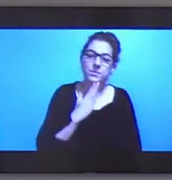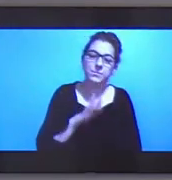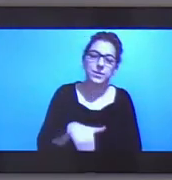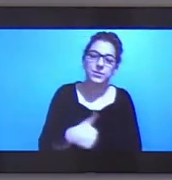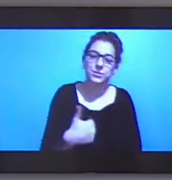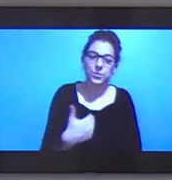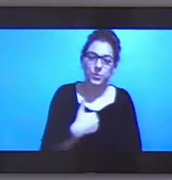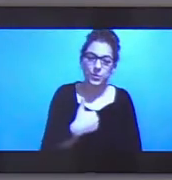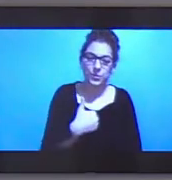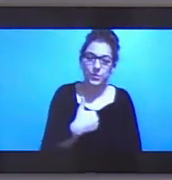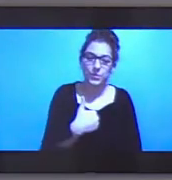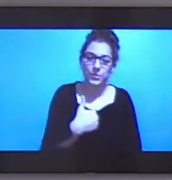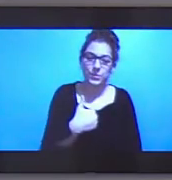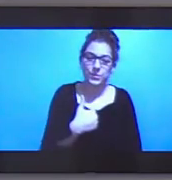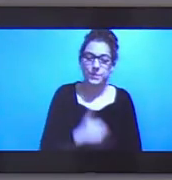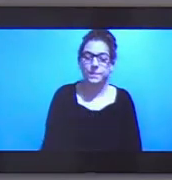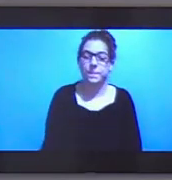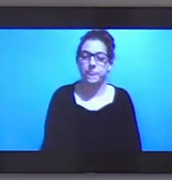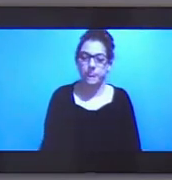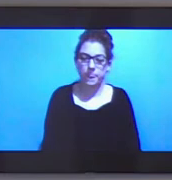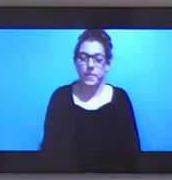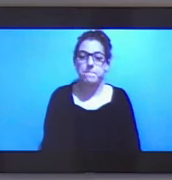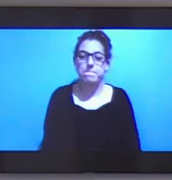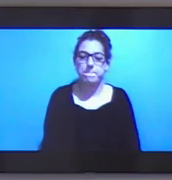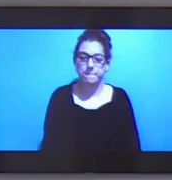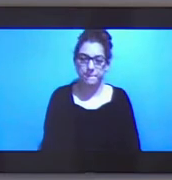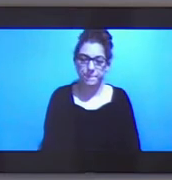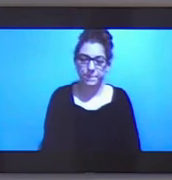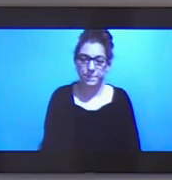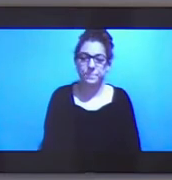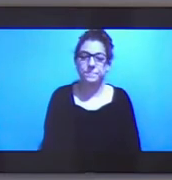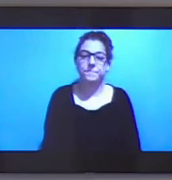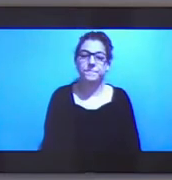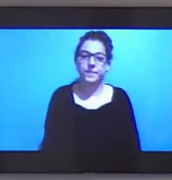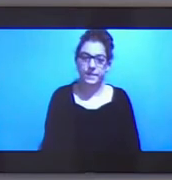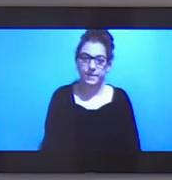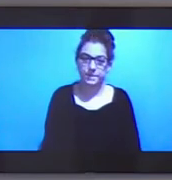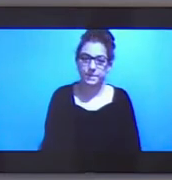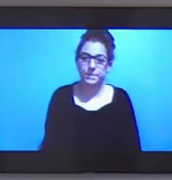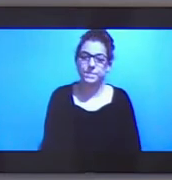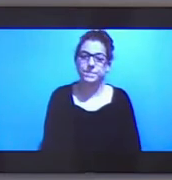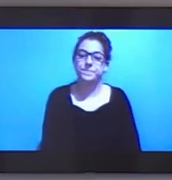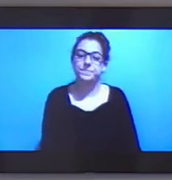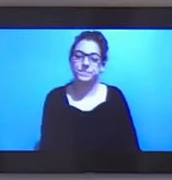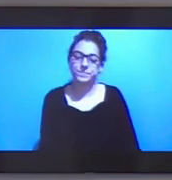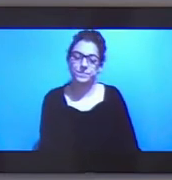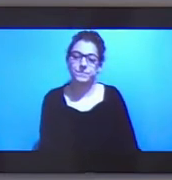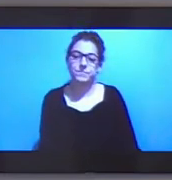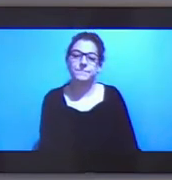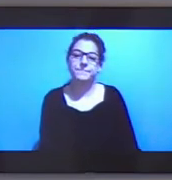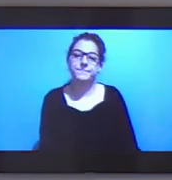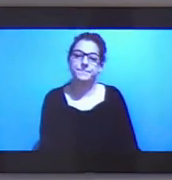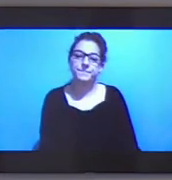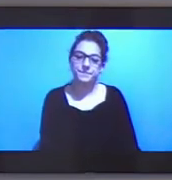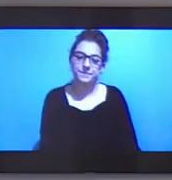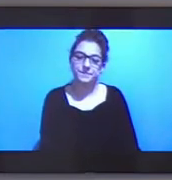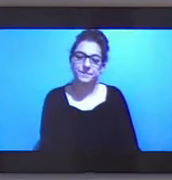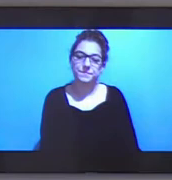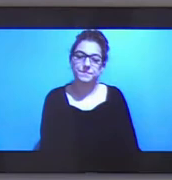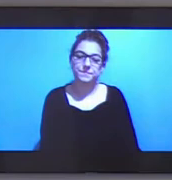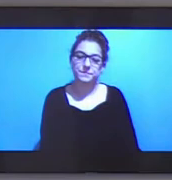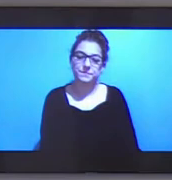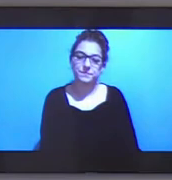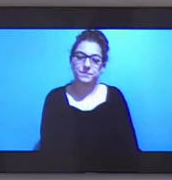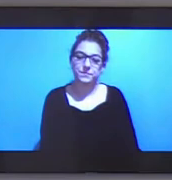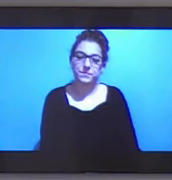Jay, the body of Christ for you, the blood of Christ shed for you. The body of Christ for you, the